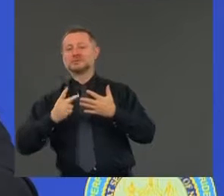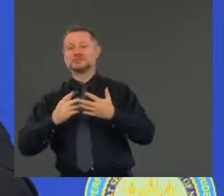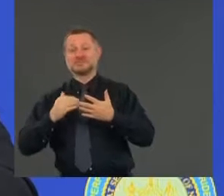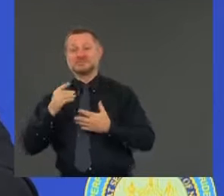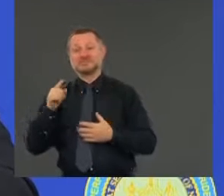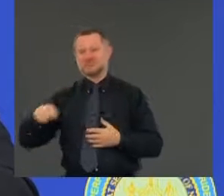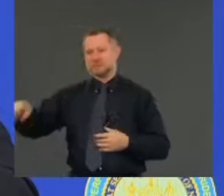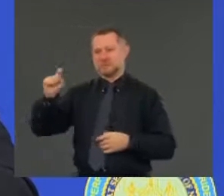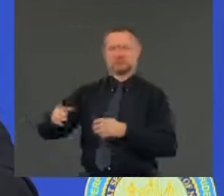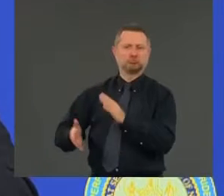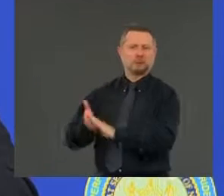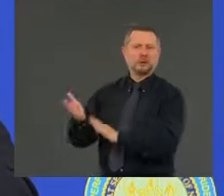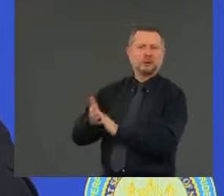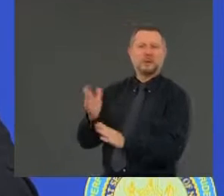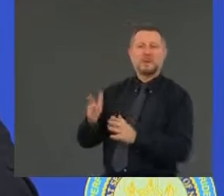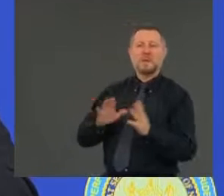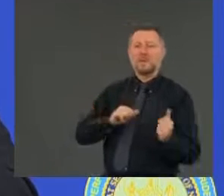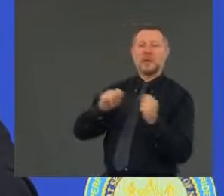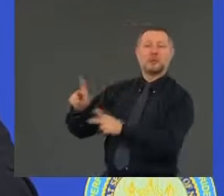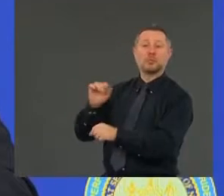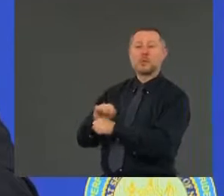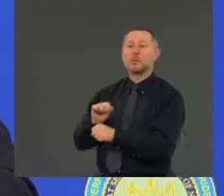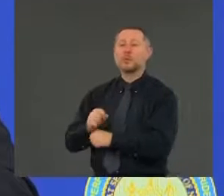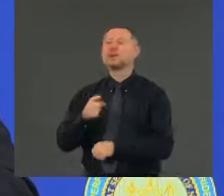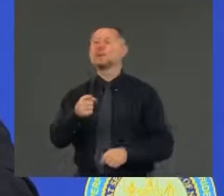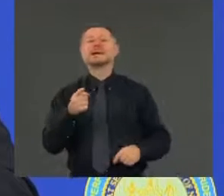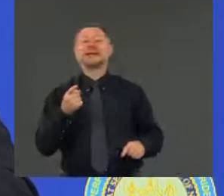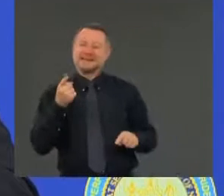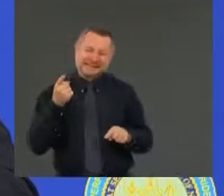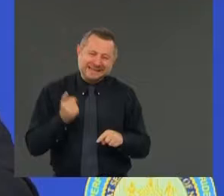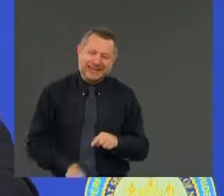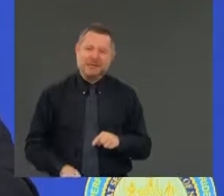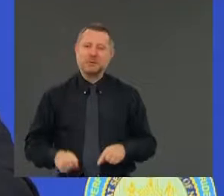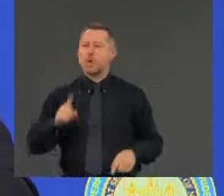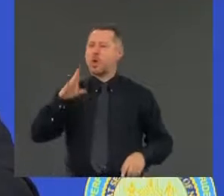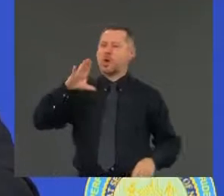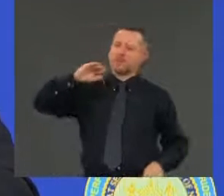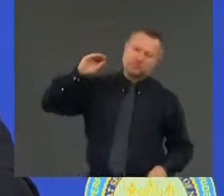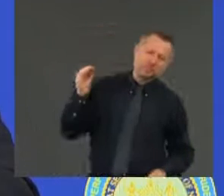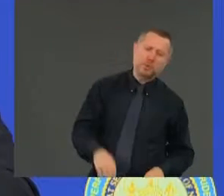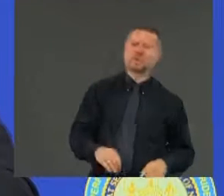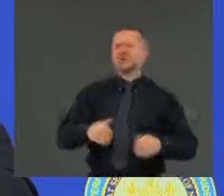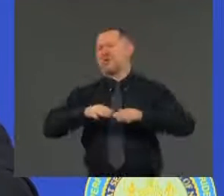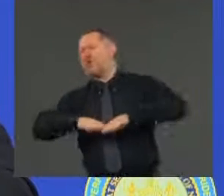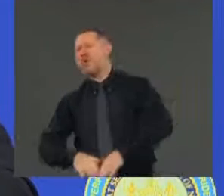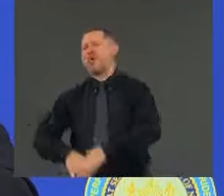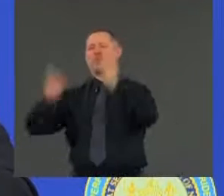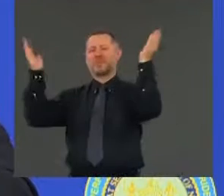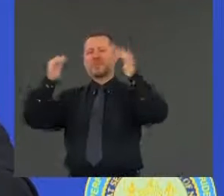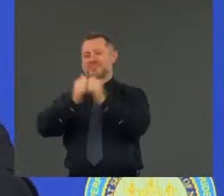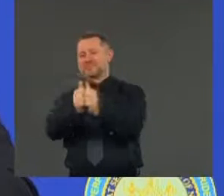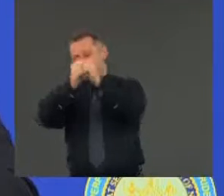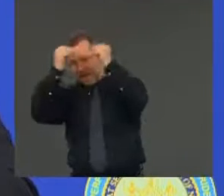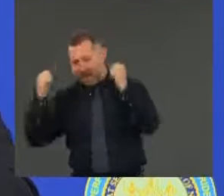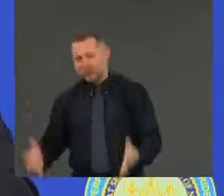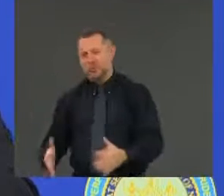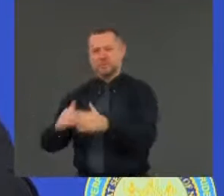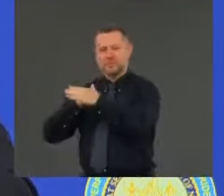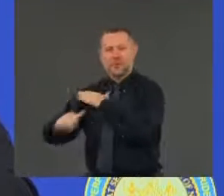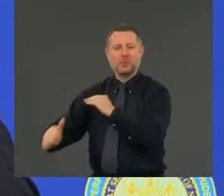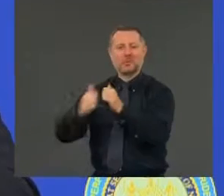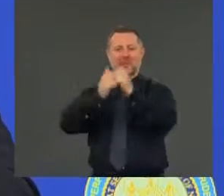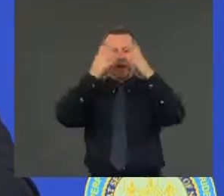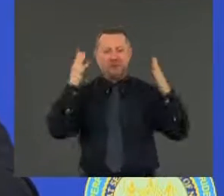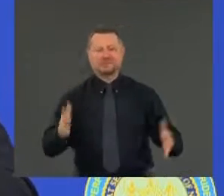You can't do a full reopening without public transportation. You just can't. You don't have